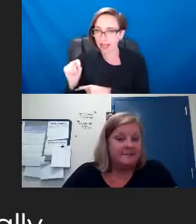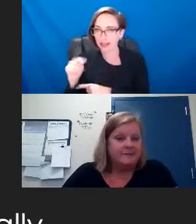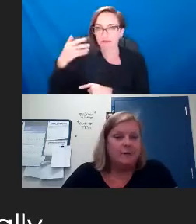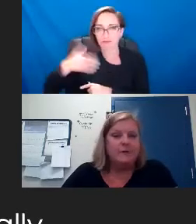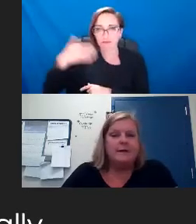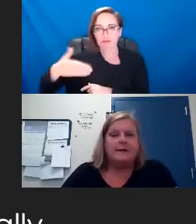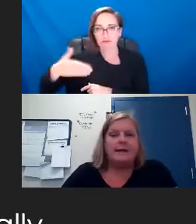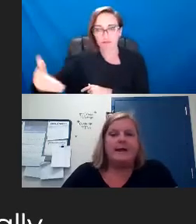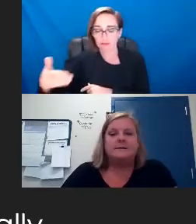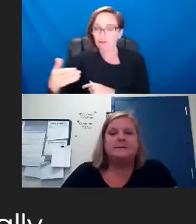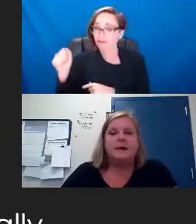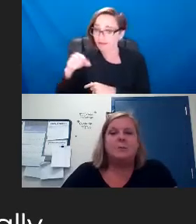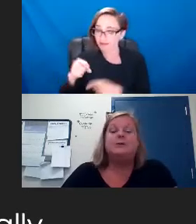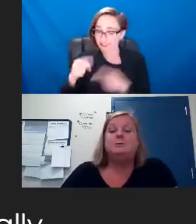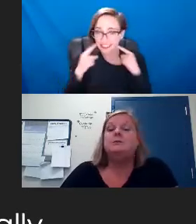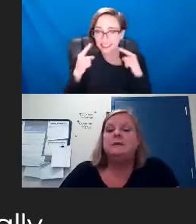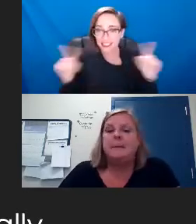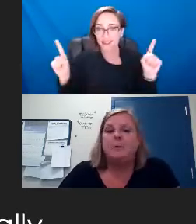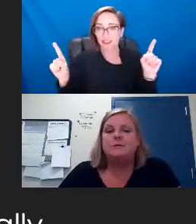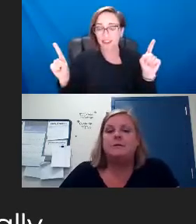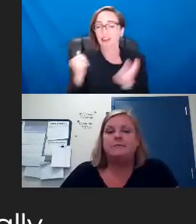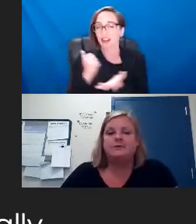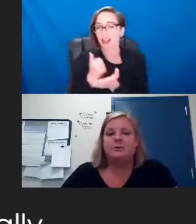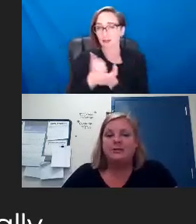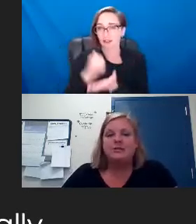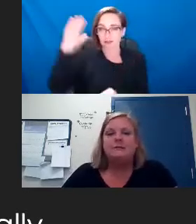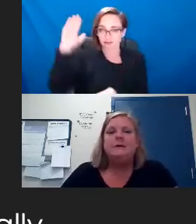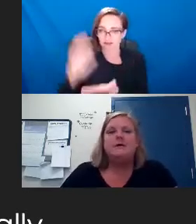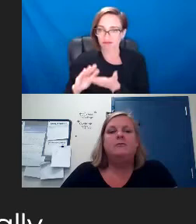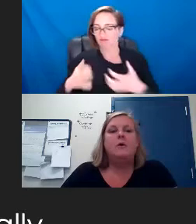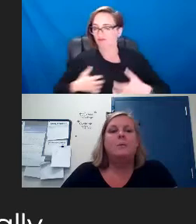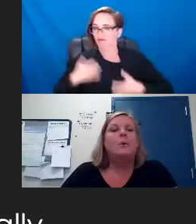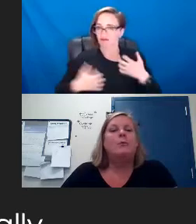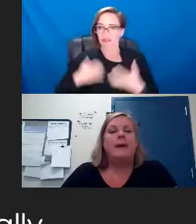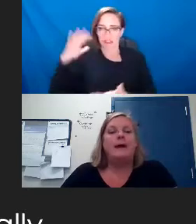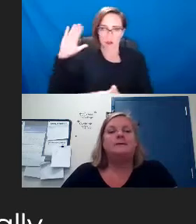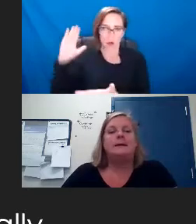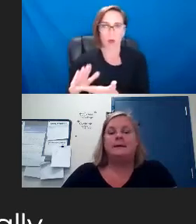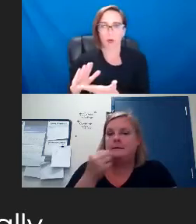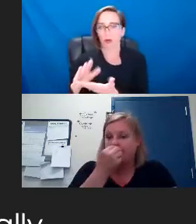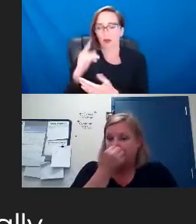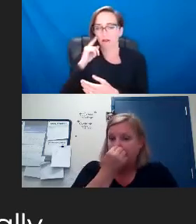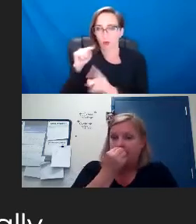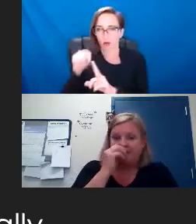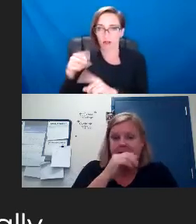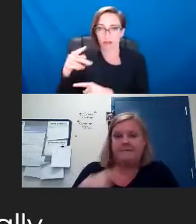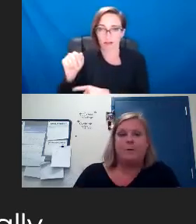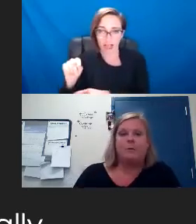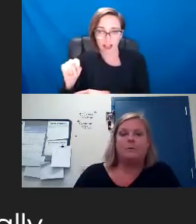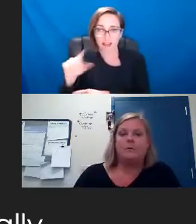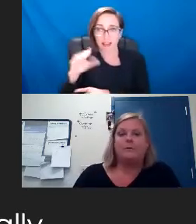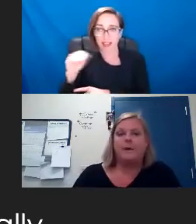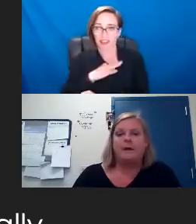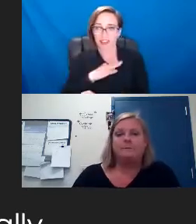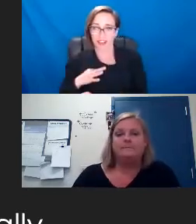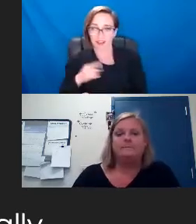was successful. It has reduced the amount of frustration for both Pat and the staff that